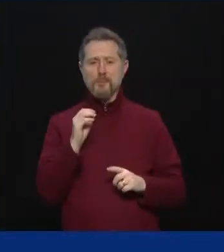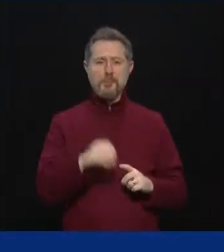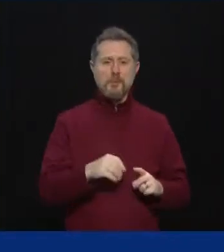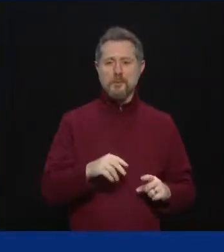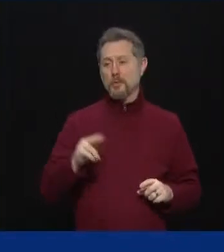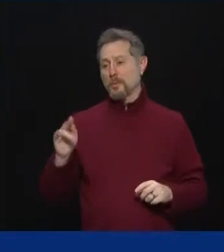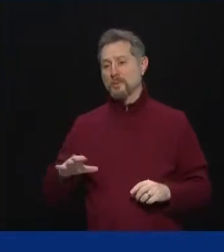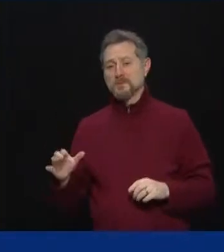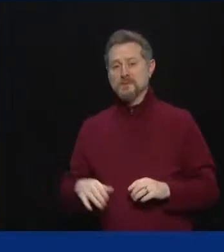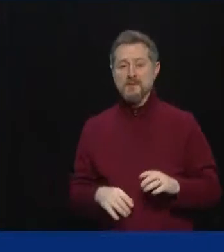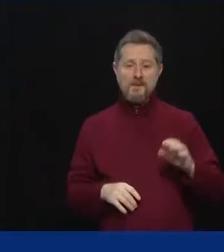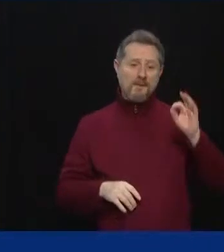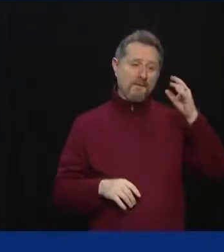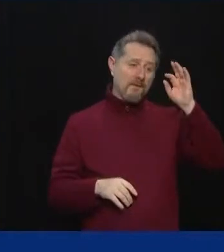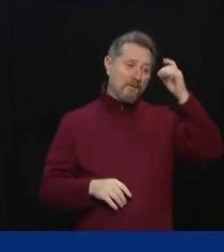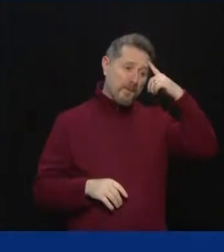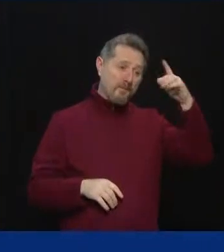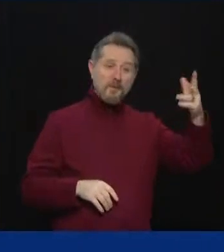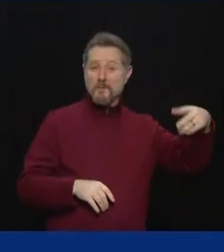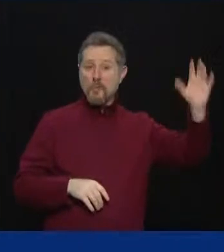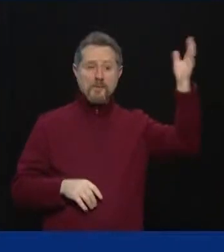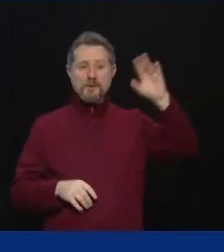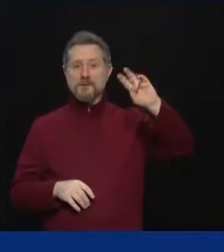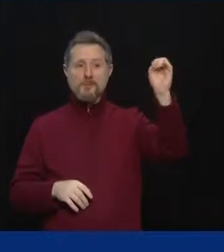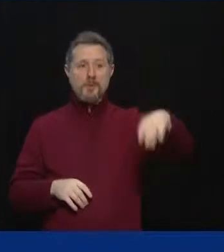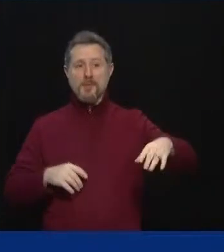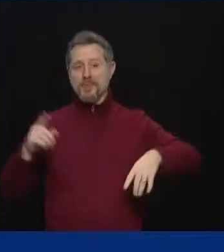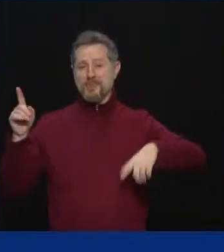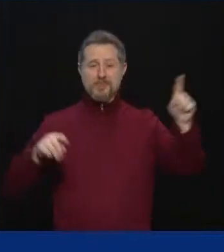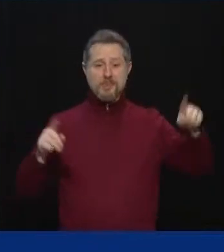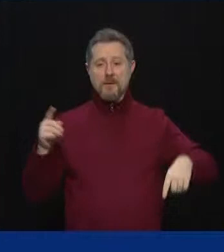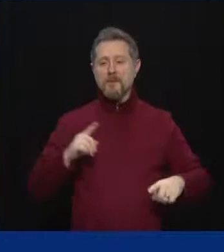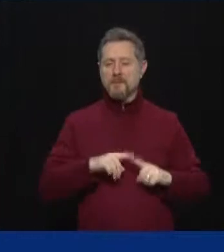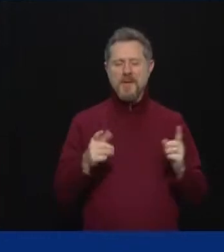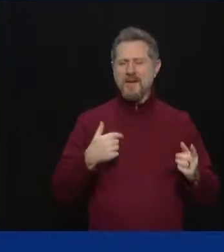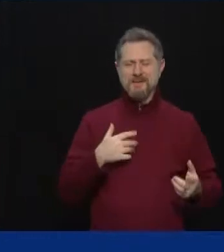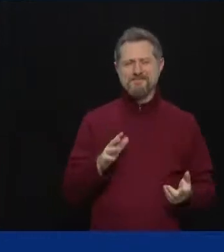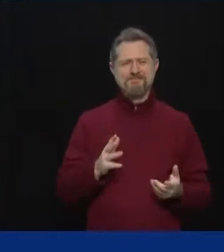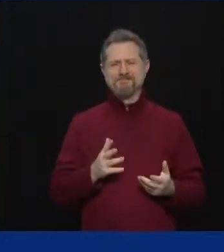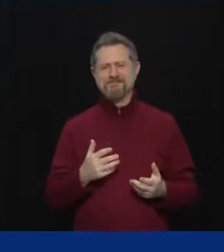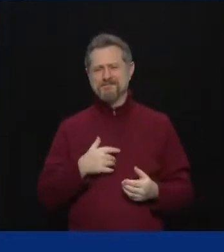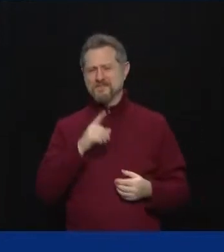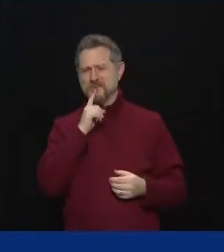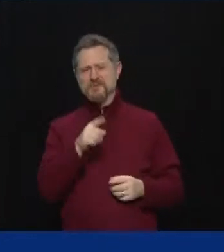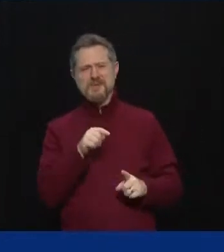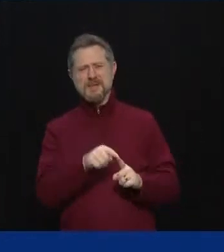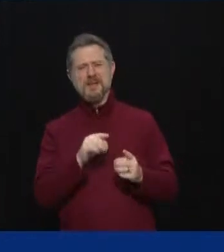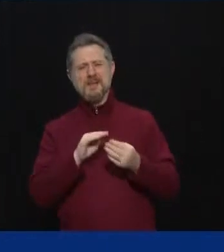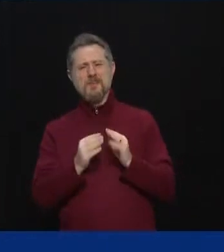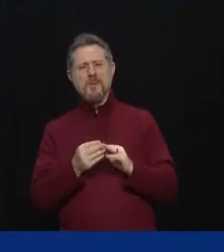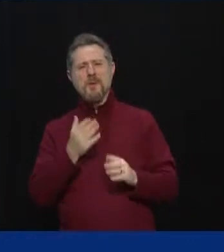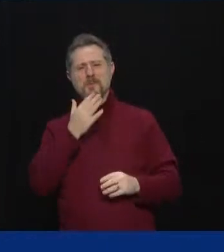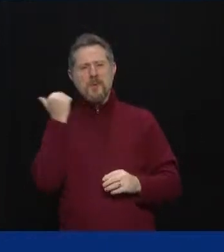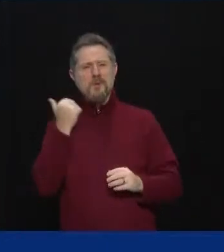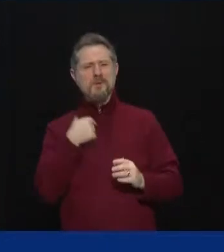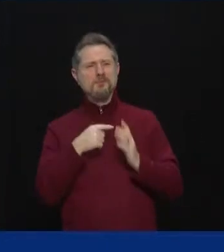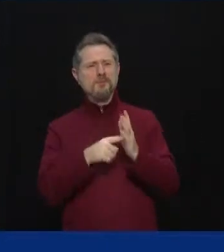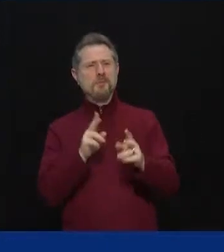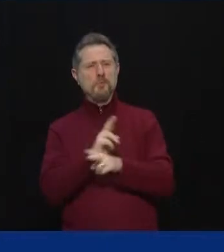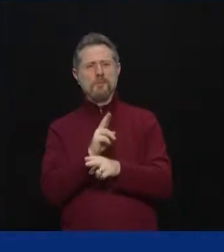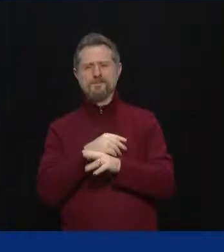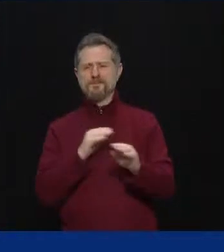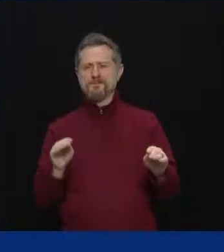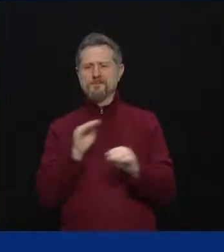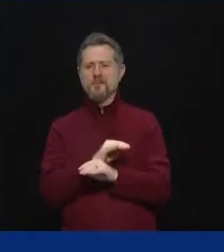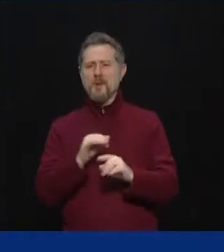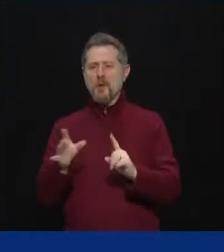and Buffalo might have been 7 or 8% or higher. The reality is that this is a more accurate representation when you look at the cases per